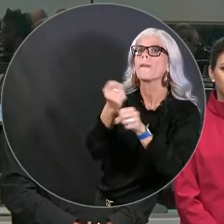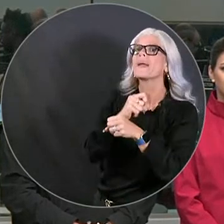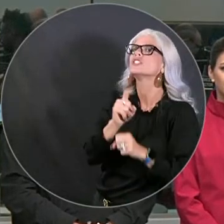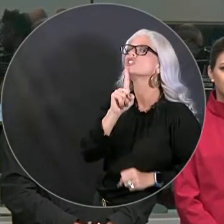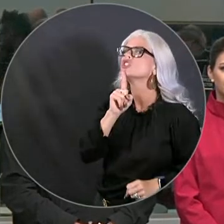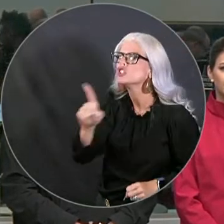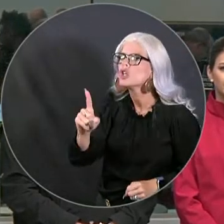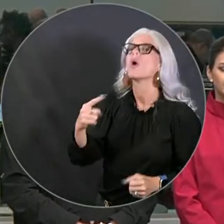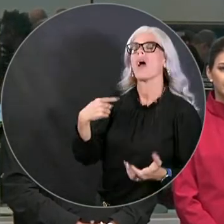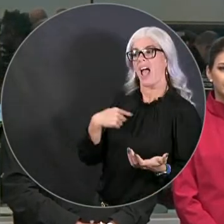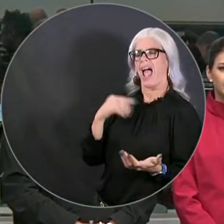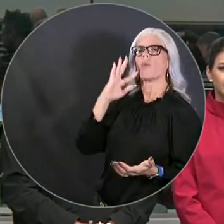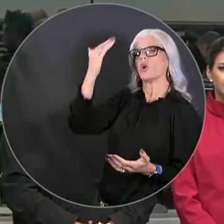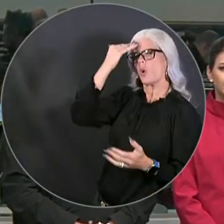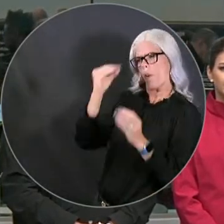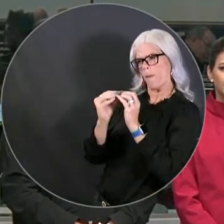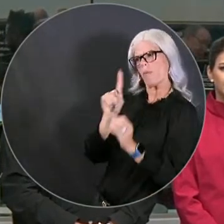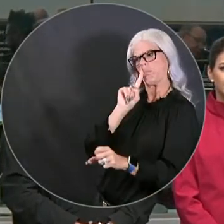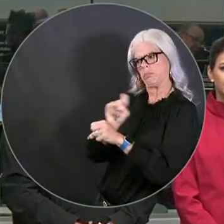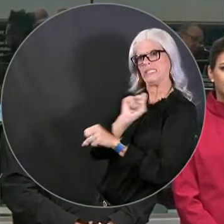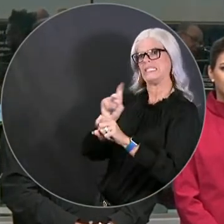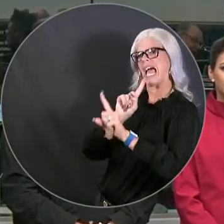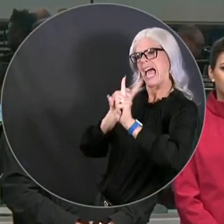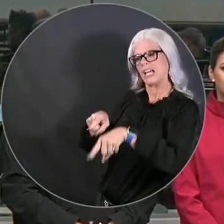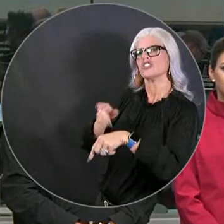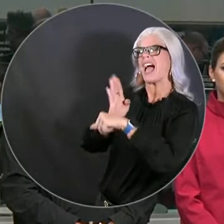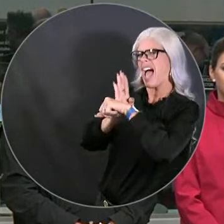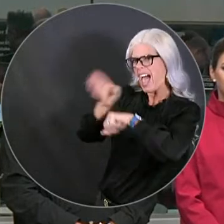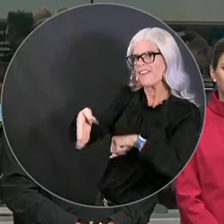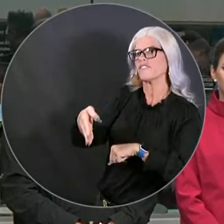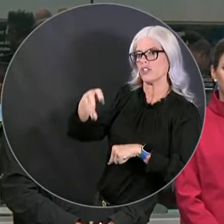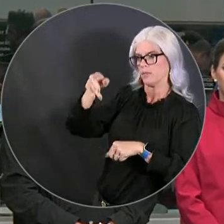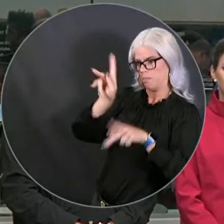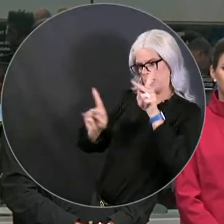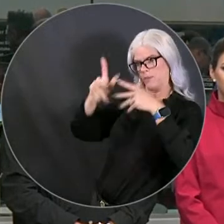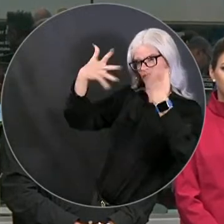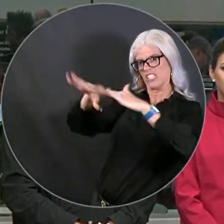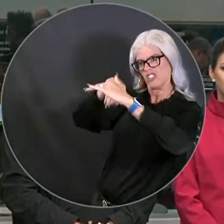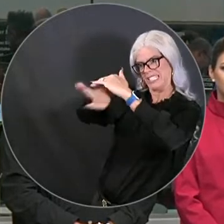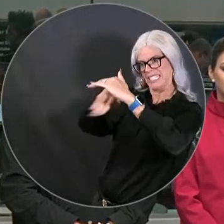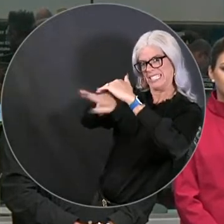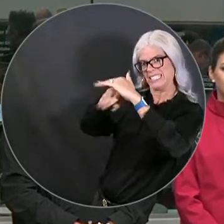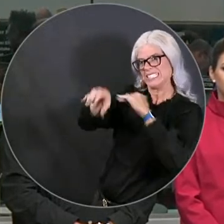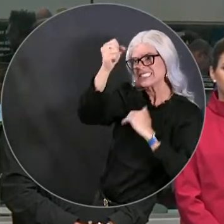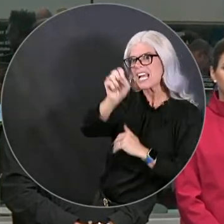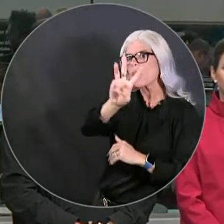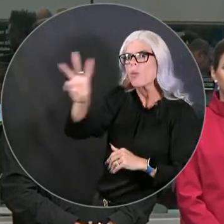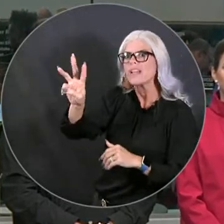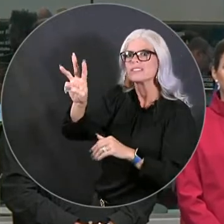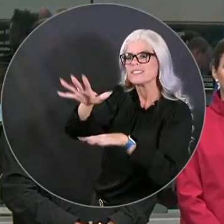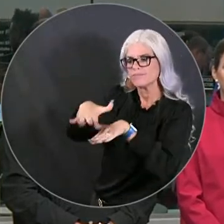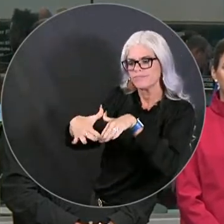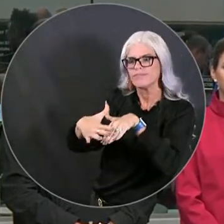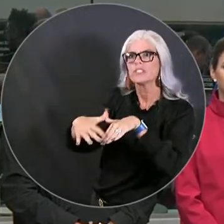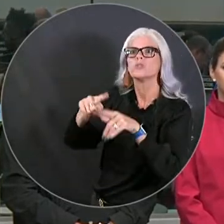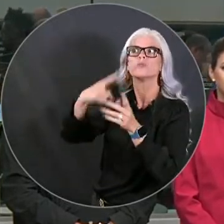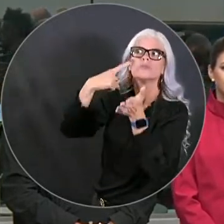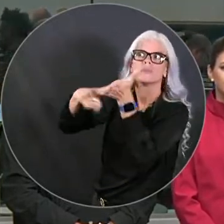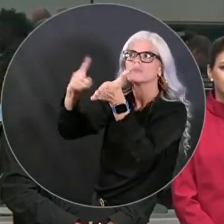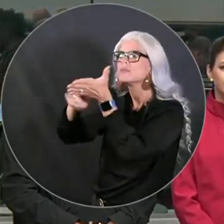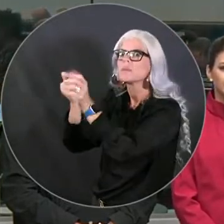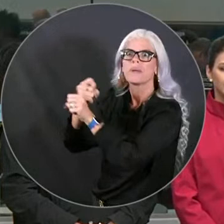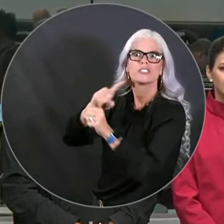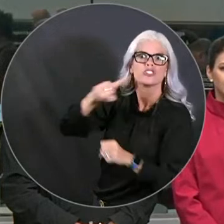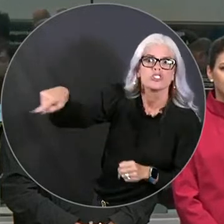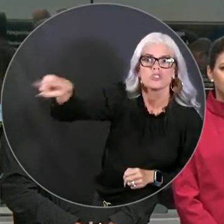so as they're able to go to those locations and determine whether people need services or are able to be rescued. My